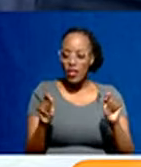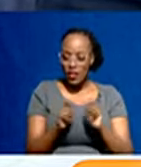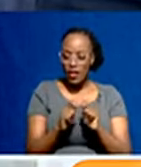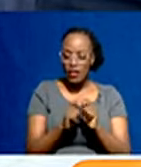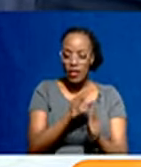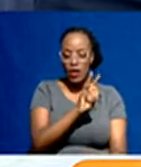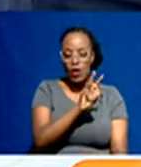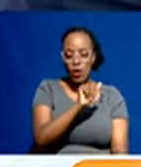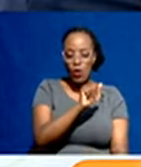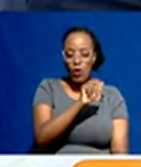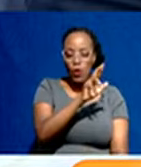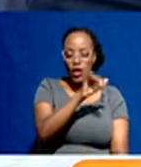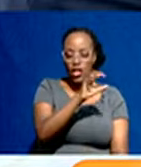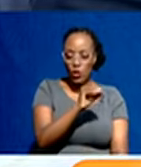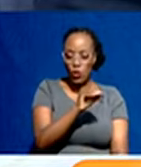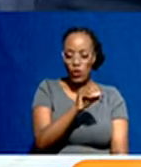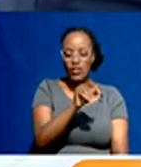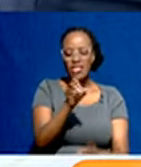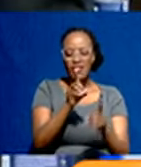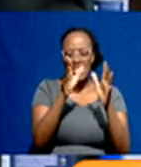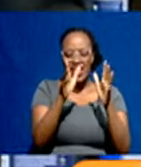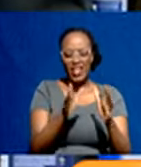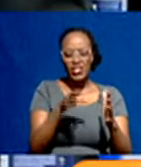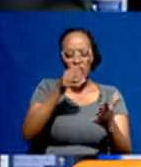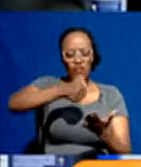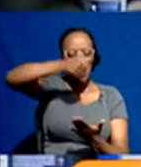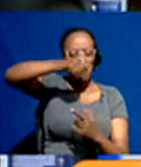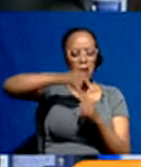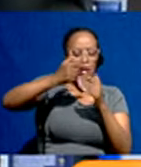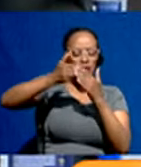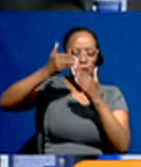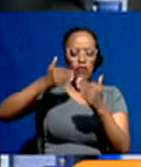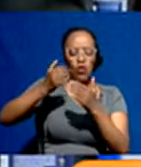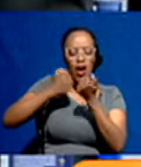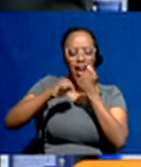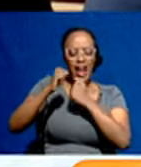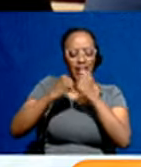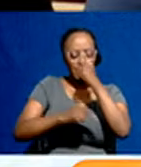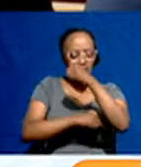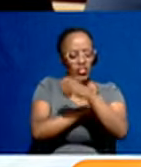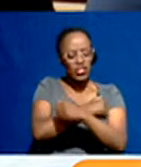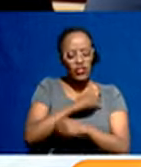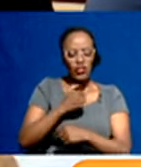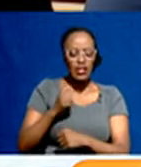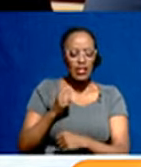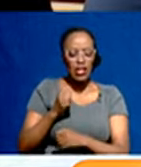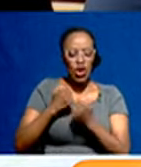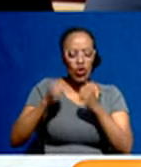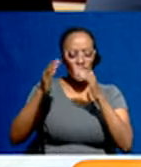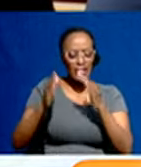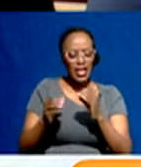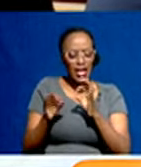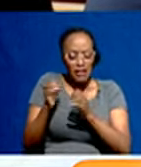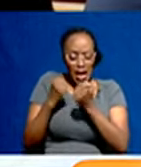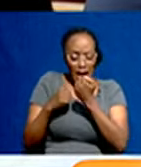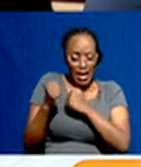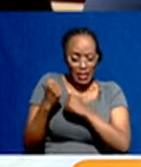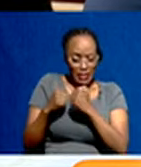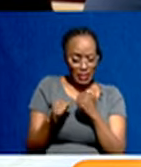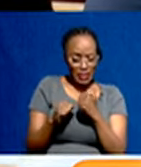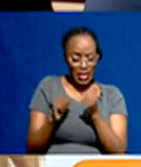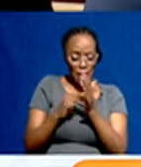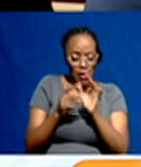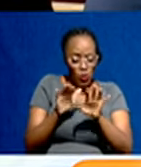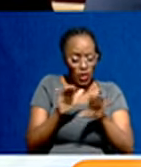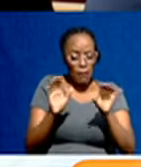here as director of budget, but at that time he was acting chief officer. So if he was acting and he ensured